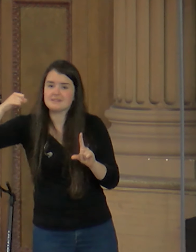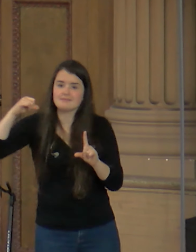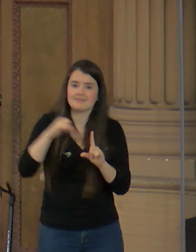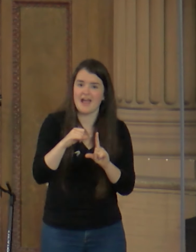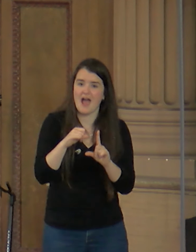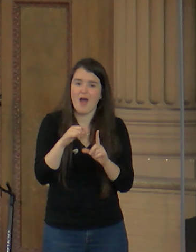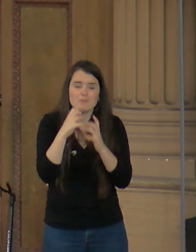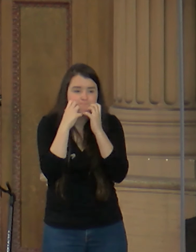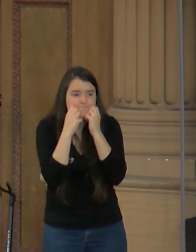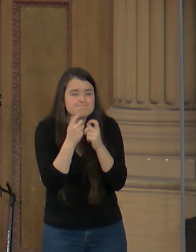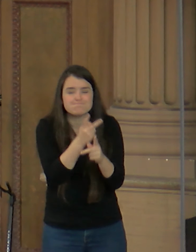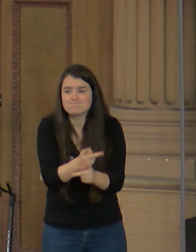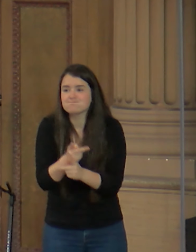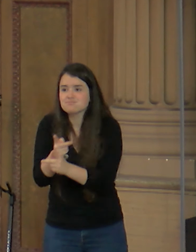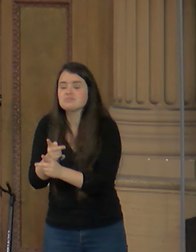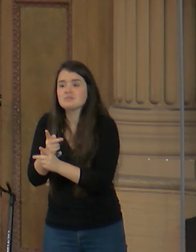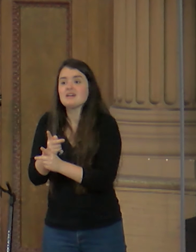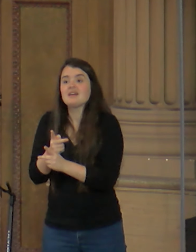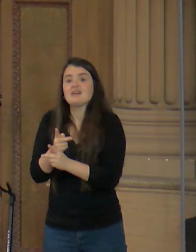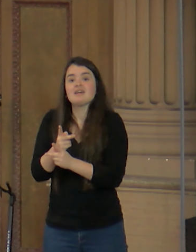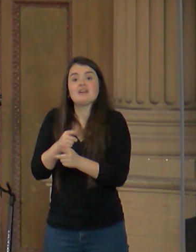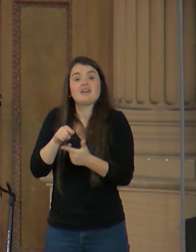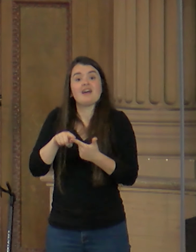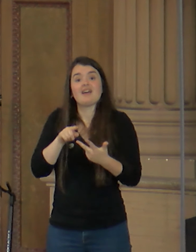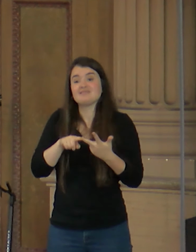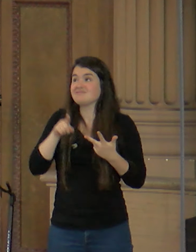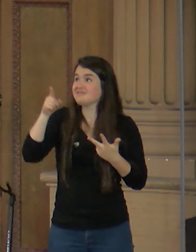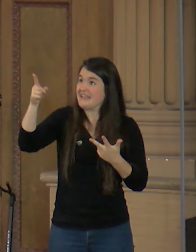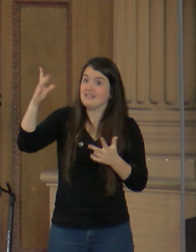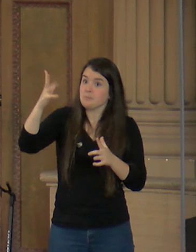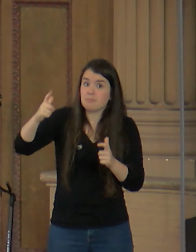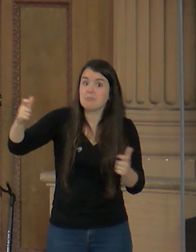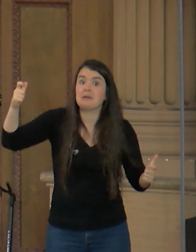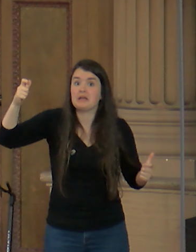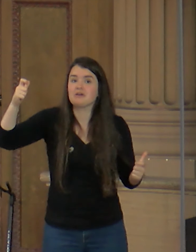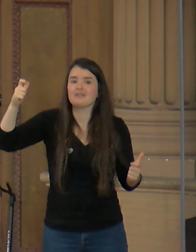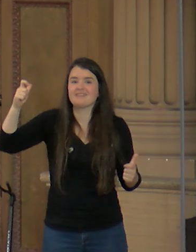can comprehend things that we can't comprehend, so we're not in a position to be his judge.